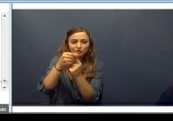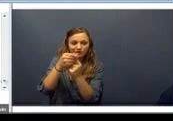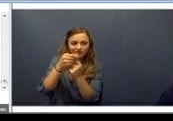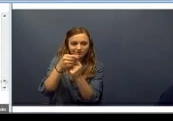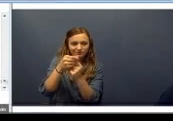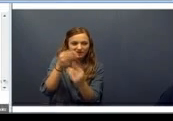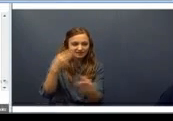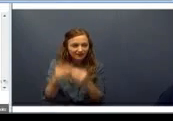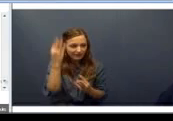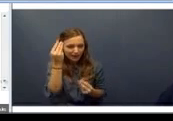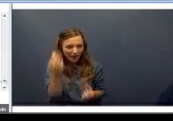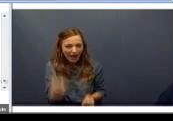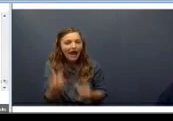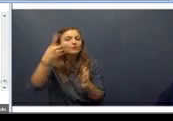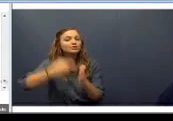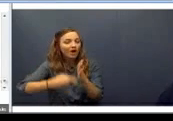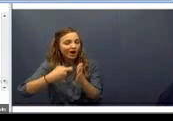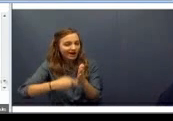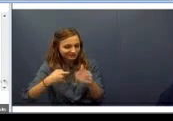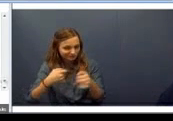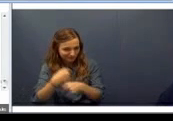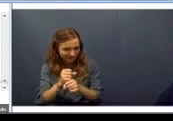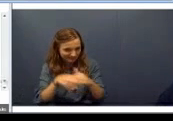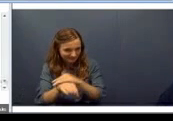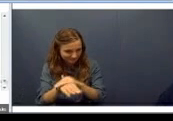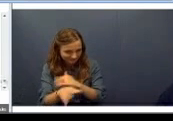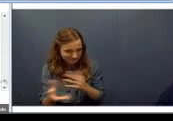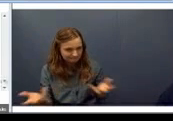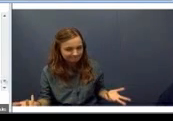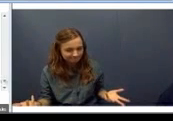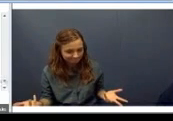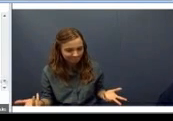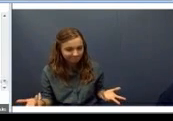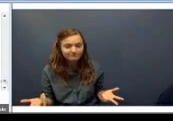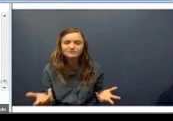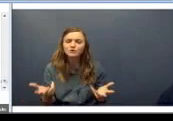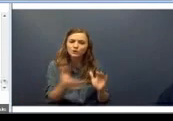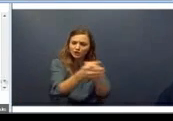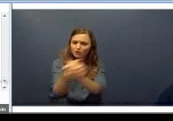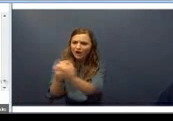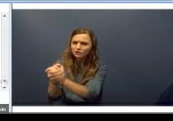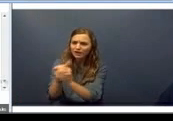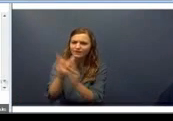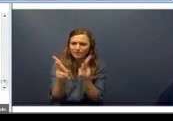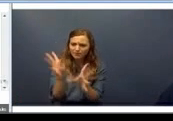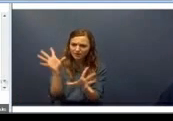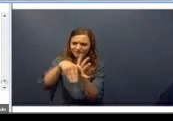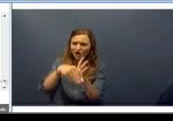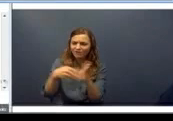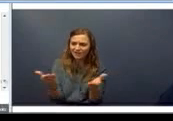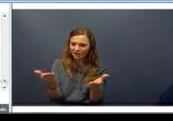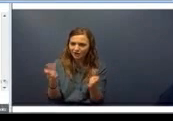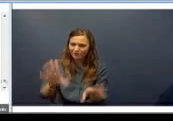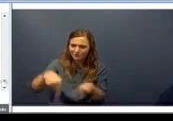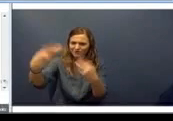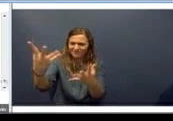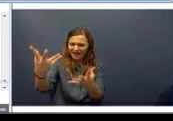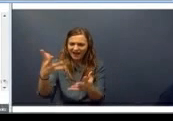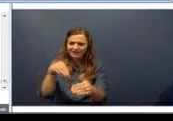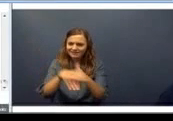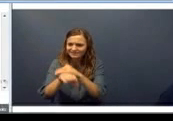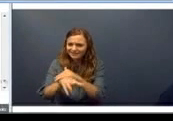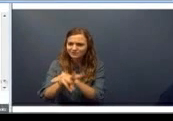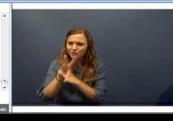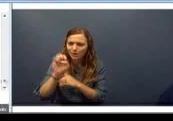to make it accessible? And I want to congratulate the organizers here for taking that to heart and